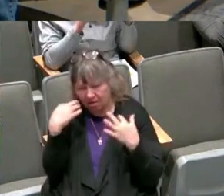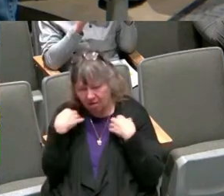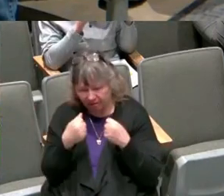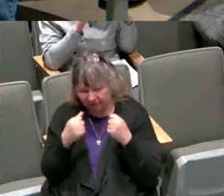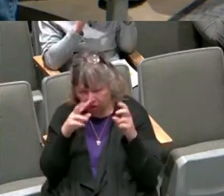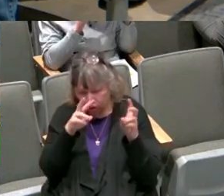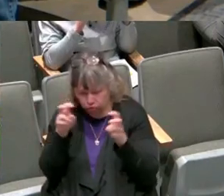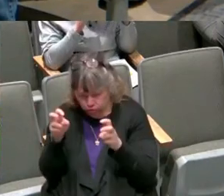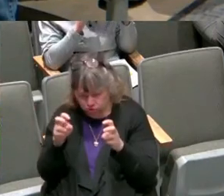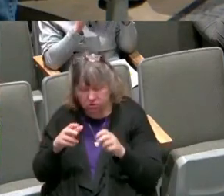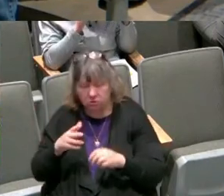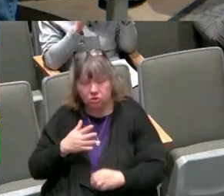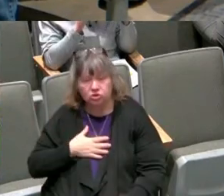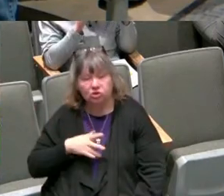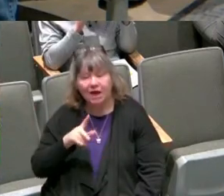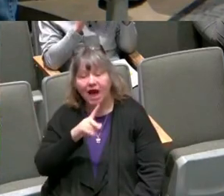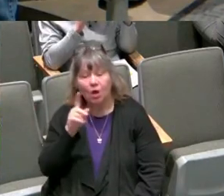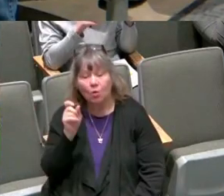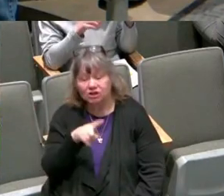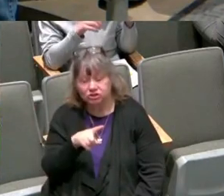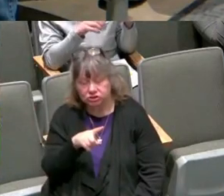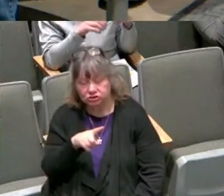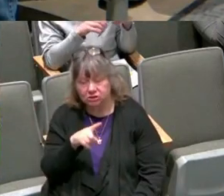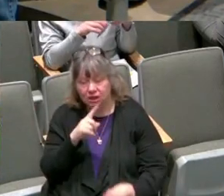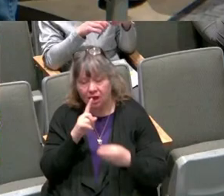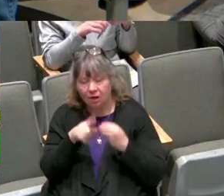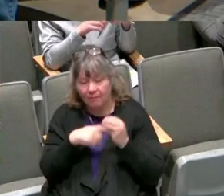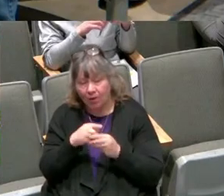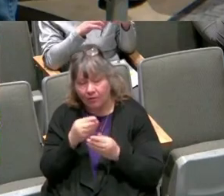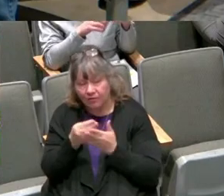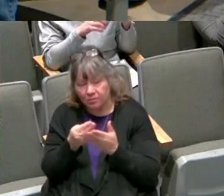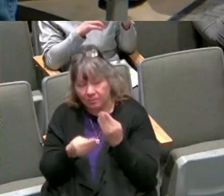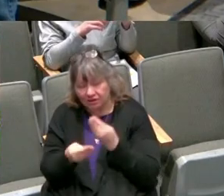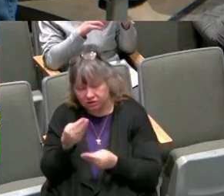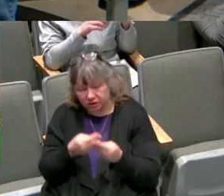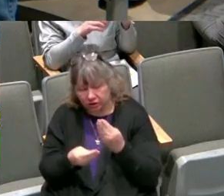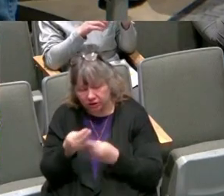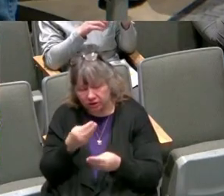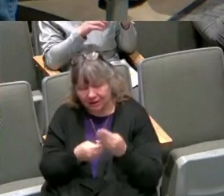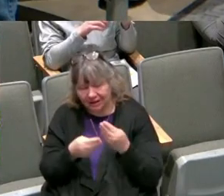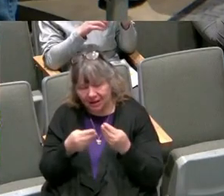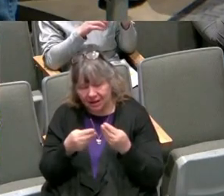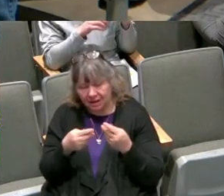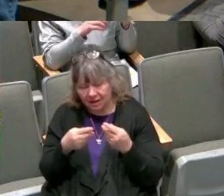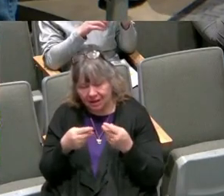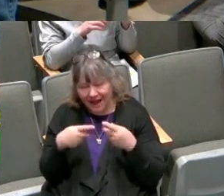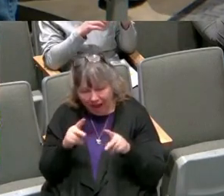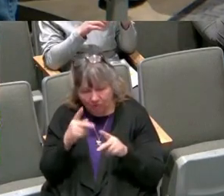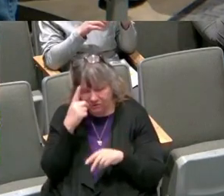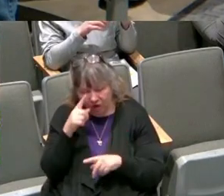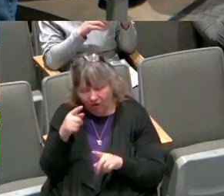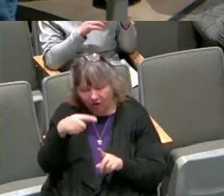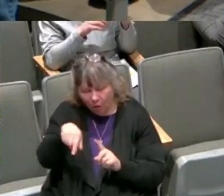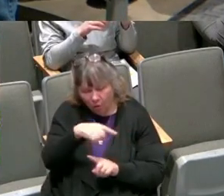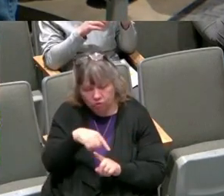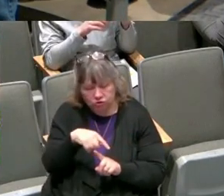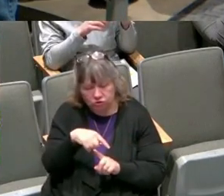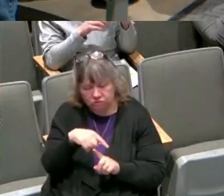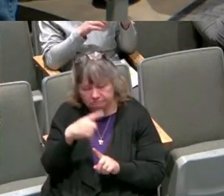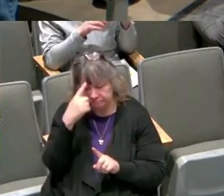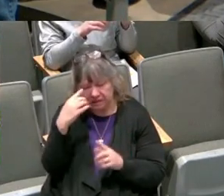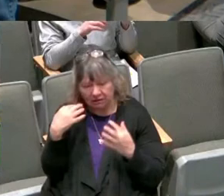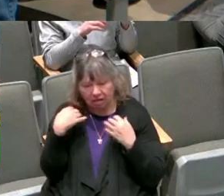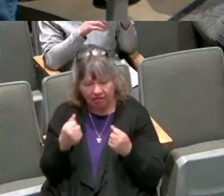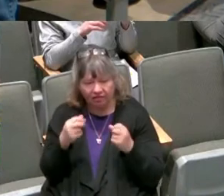uh and my question centers around the budgetary allowances for those for that increase in